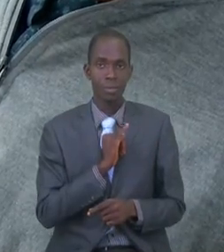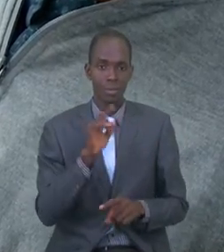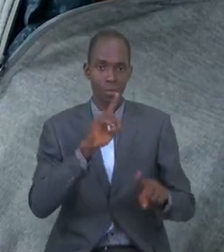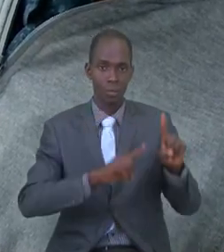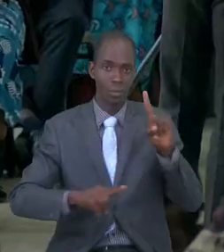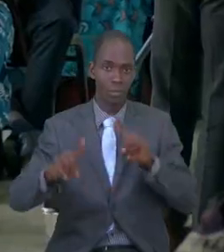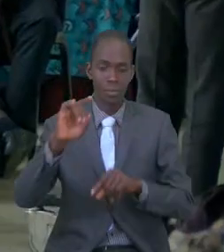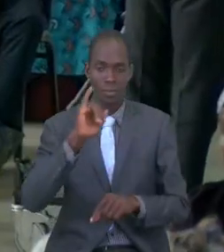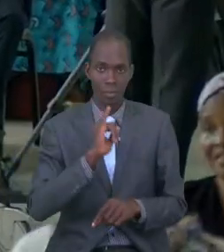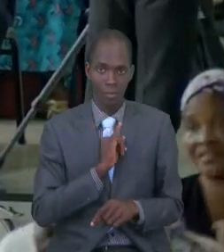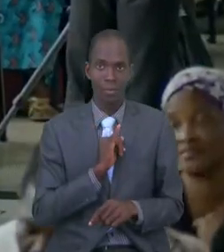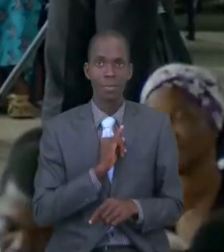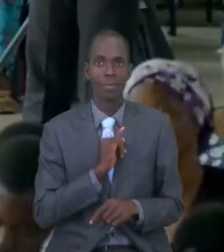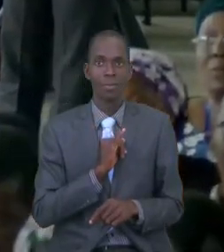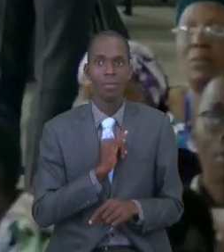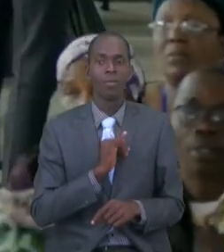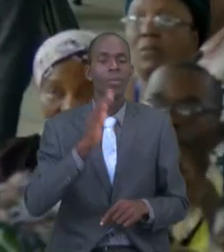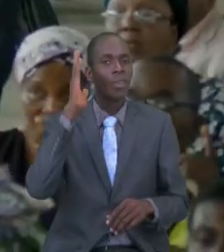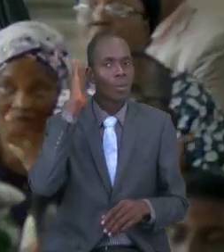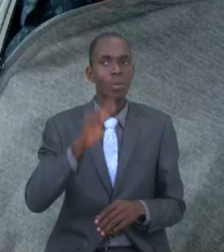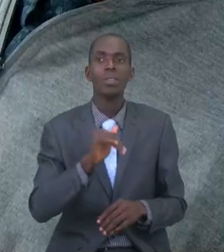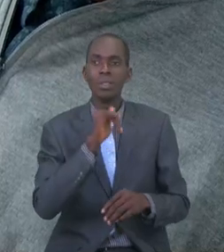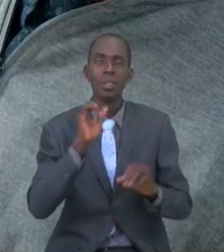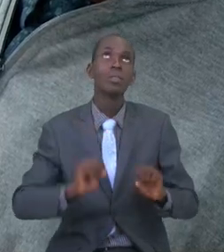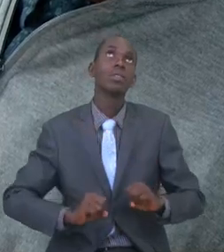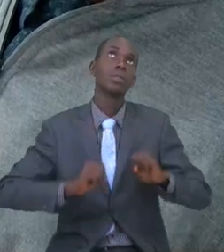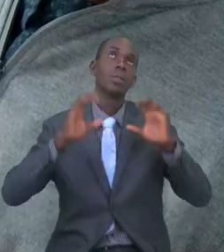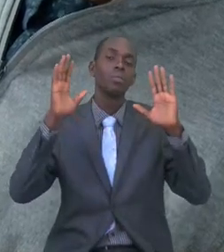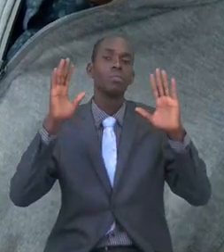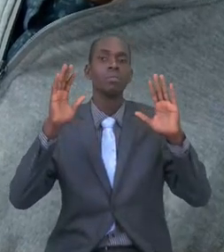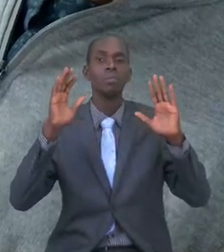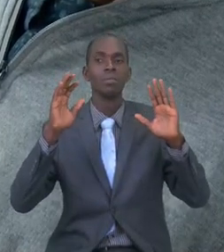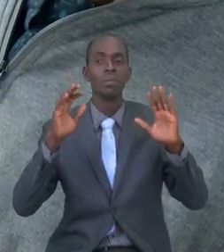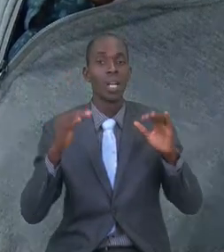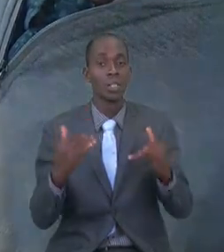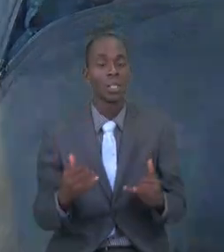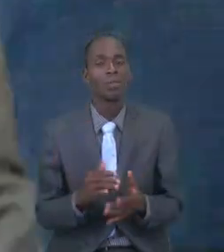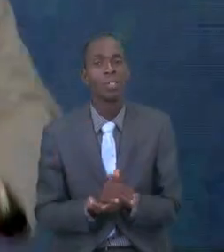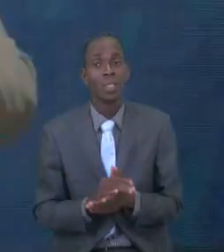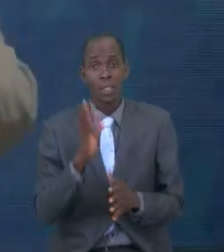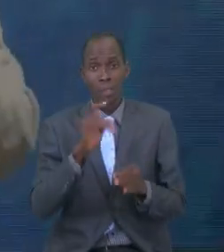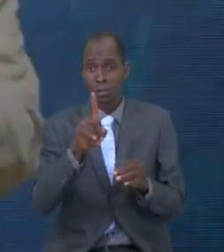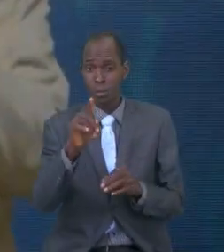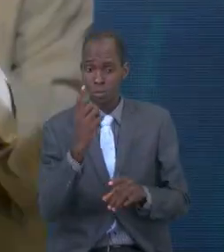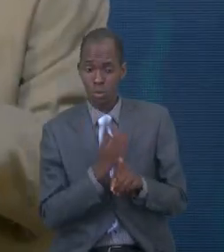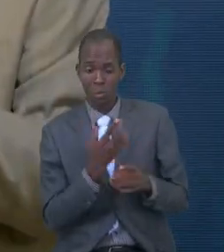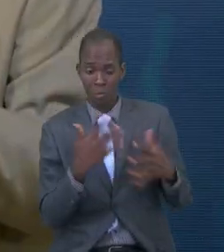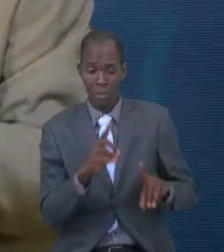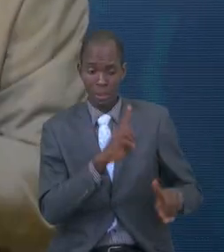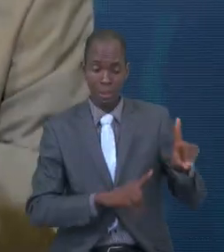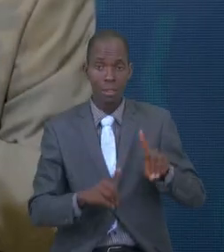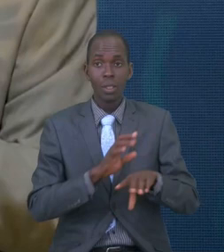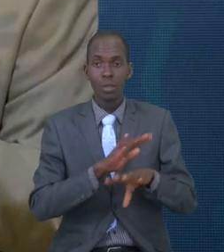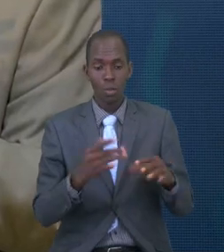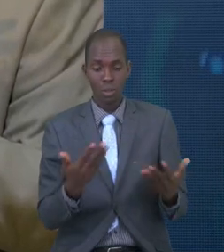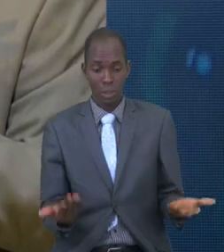I will not give up. Now, if you are saying that, don't just say it here